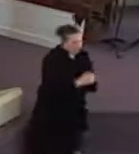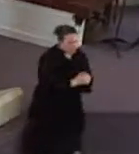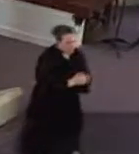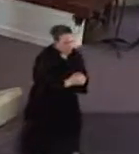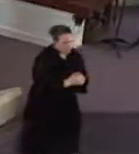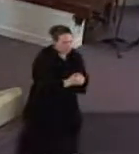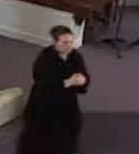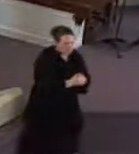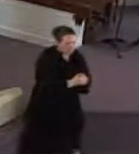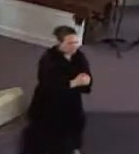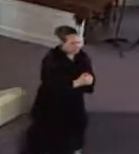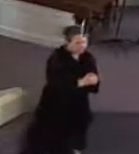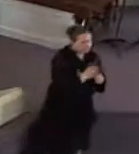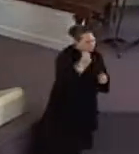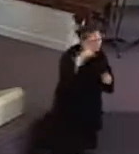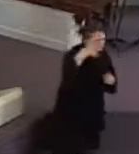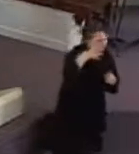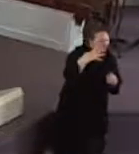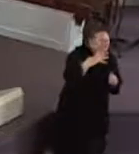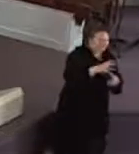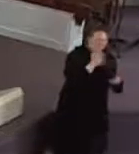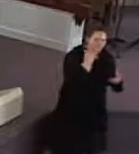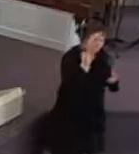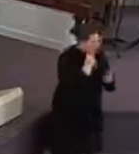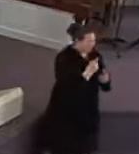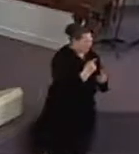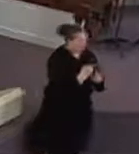Oh, grace is amazing.